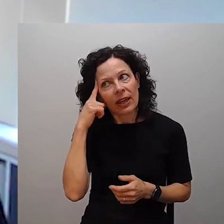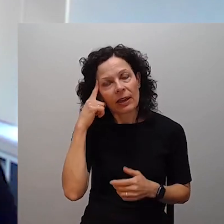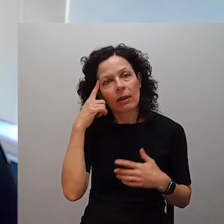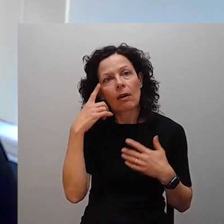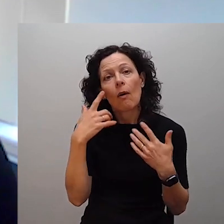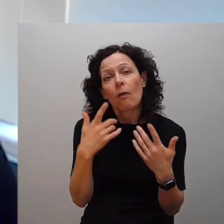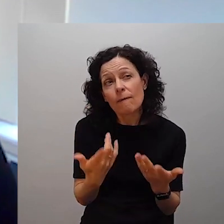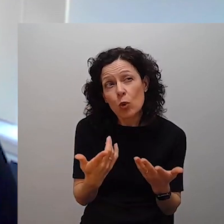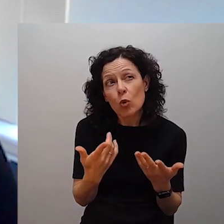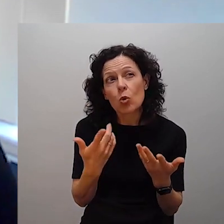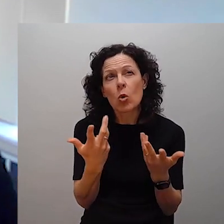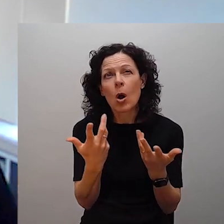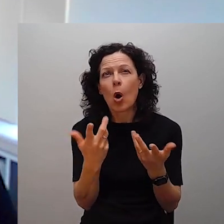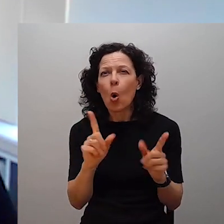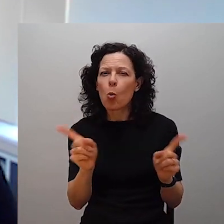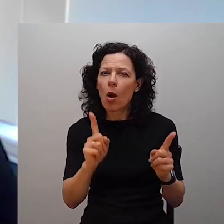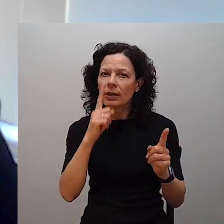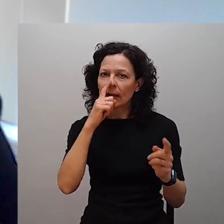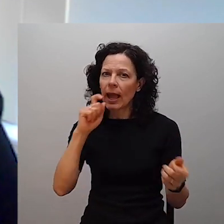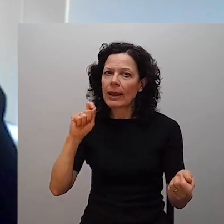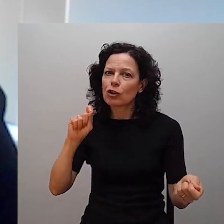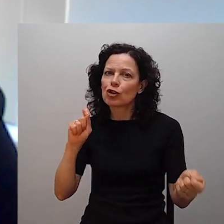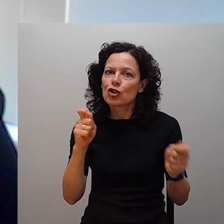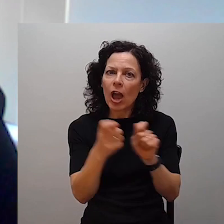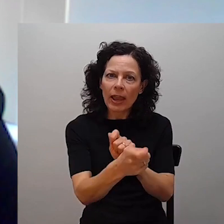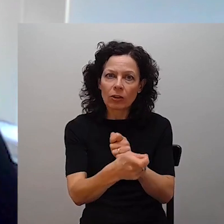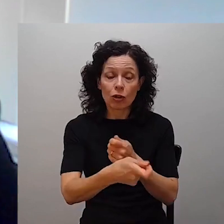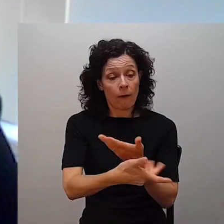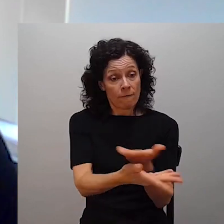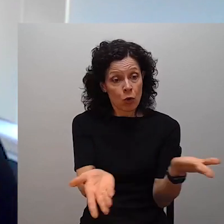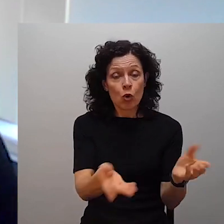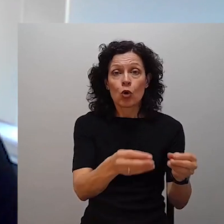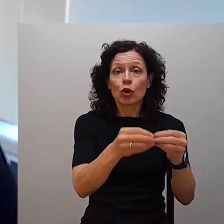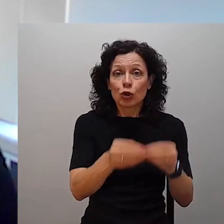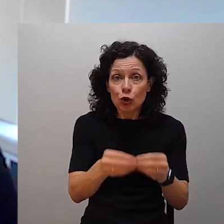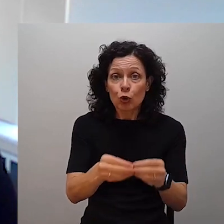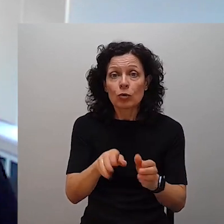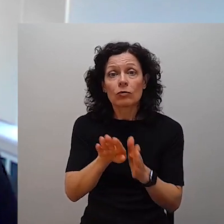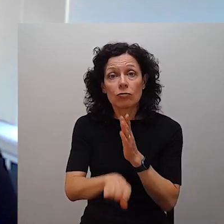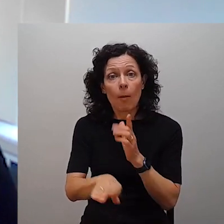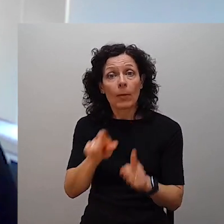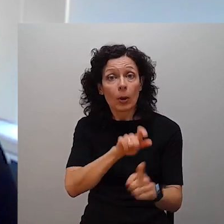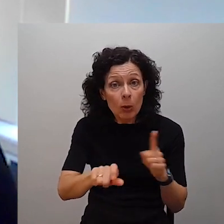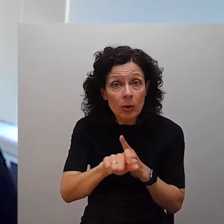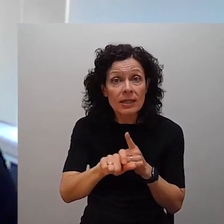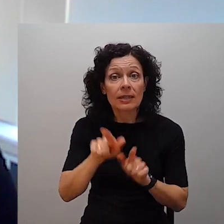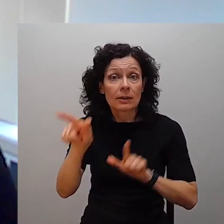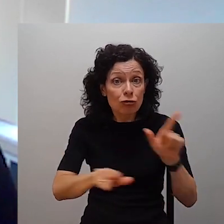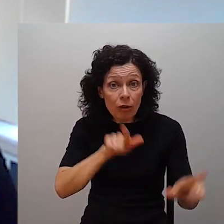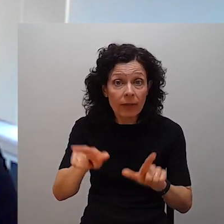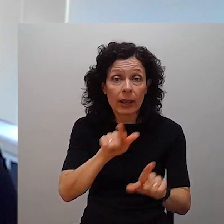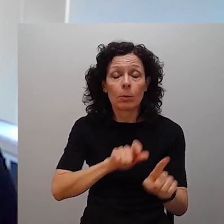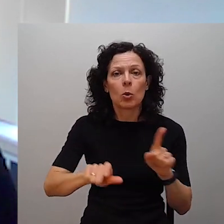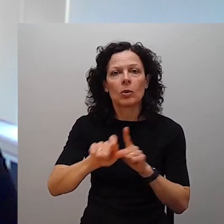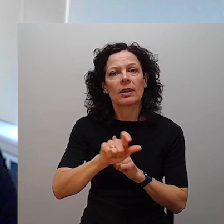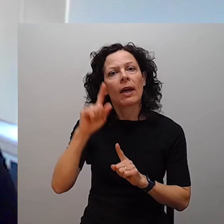think in terms of what it might change for students from these communities, from these travelling communities, I think